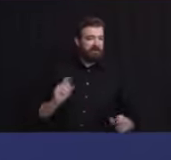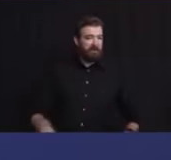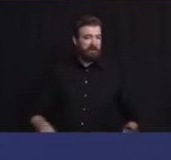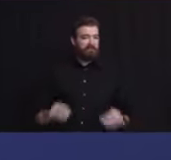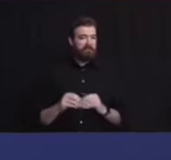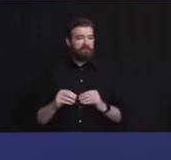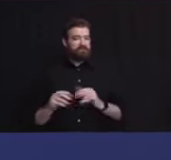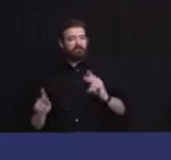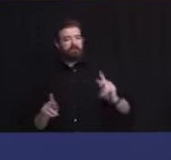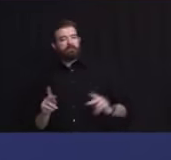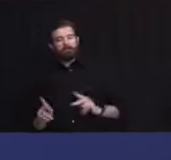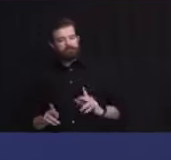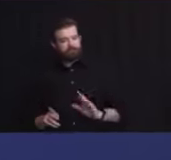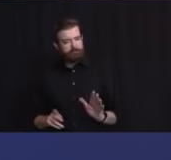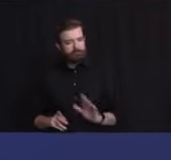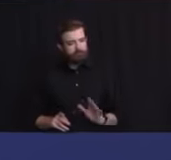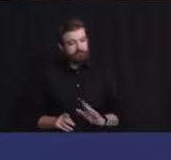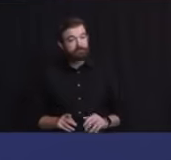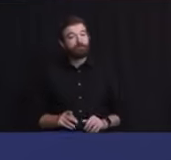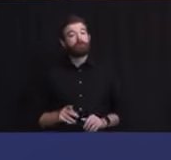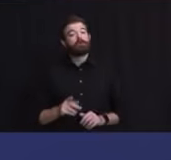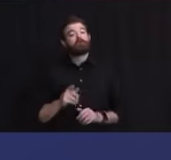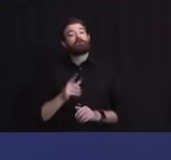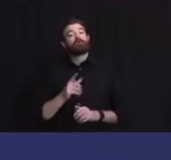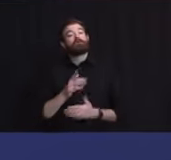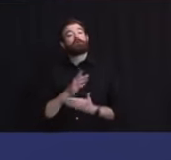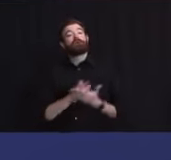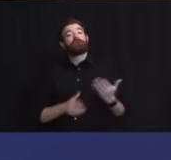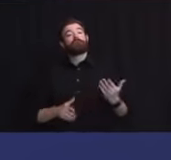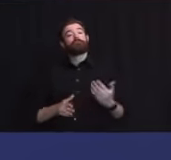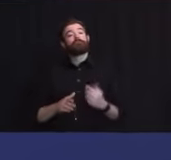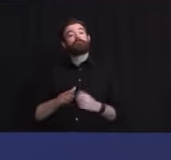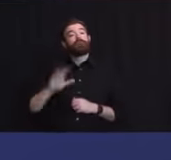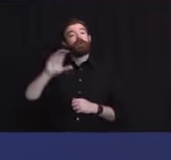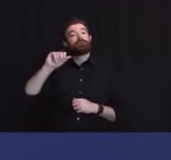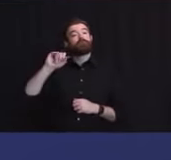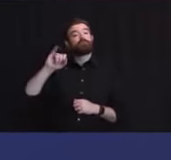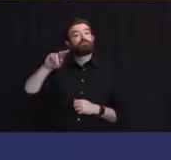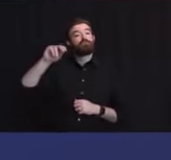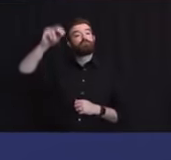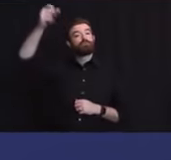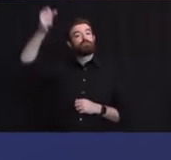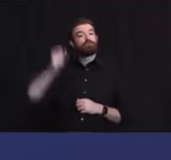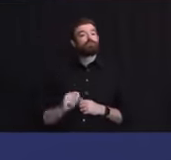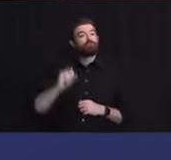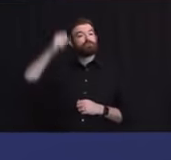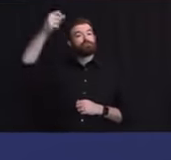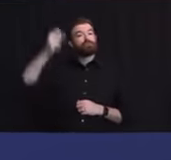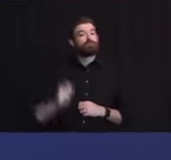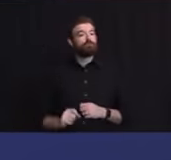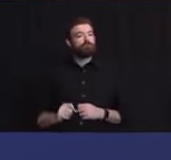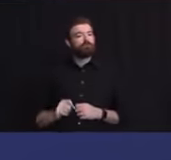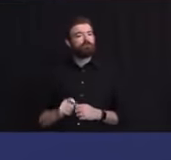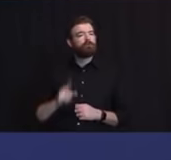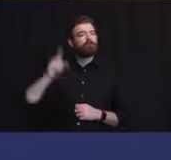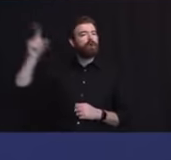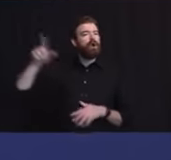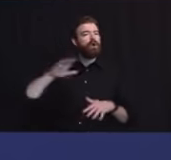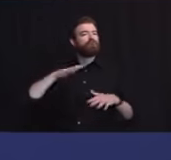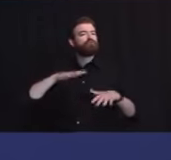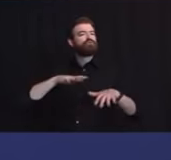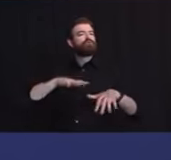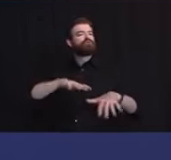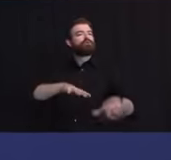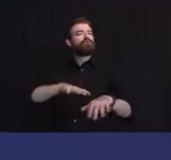think about a couple of casinos with big fixed seating indoor, like the big theater at the Ocean Resort or the